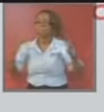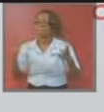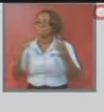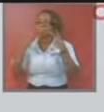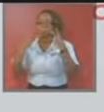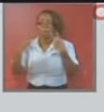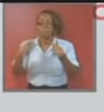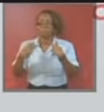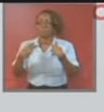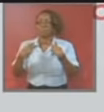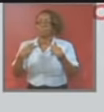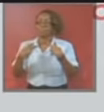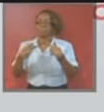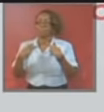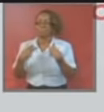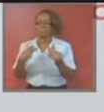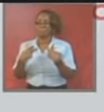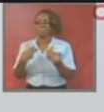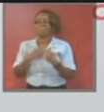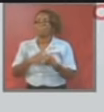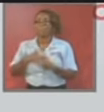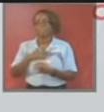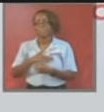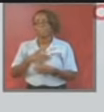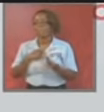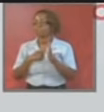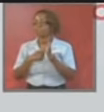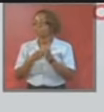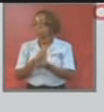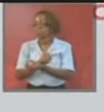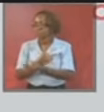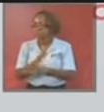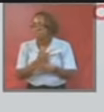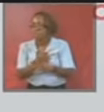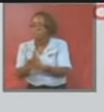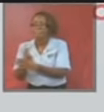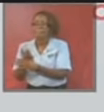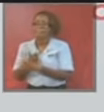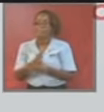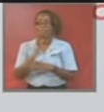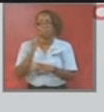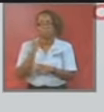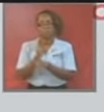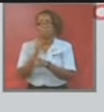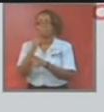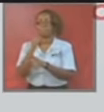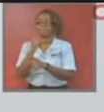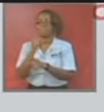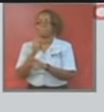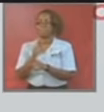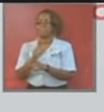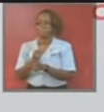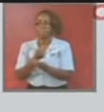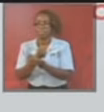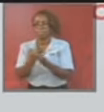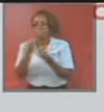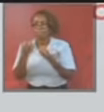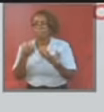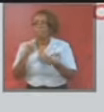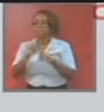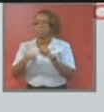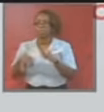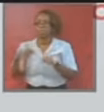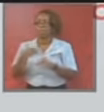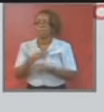Please share the accurate information that you receive today with your loved ones so that you also can help us to manage COVID-19